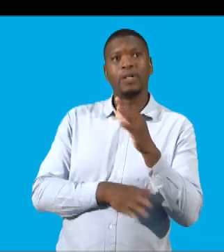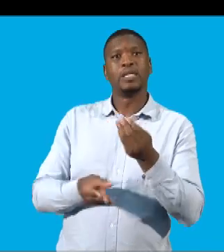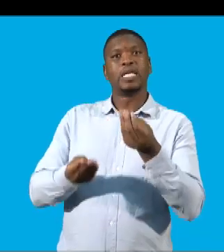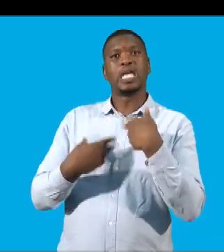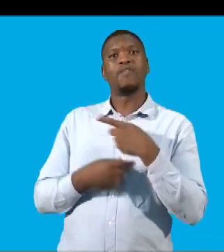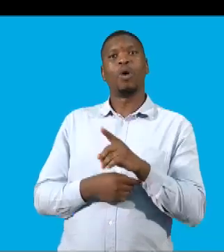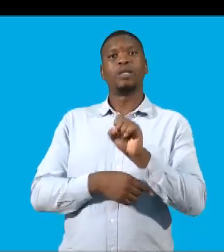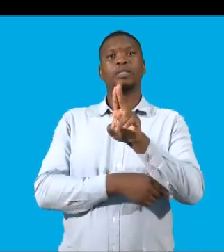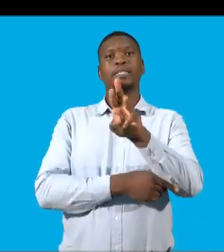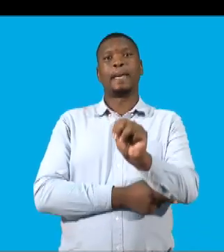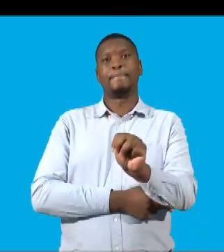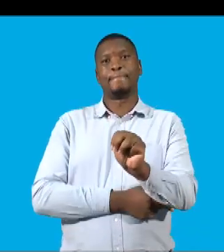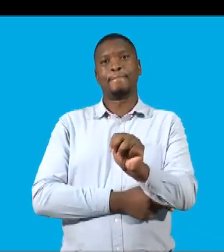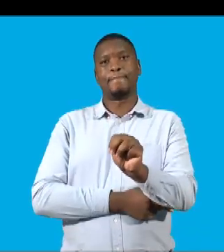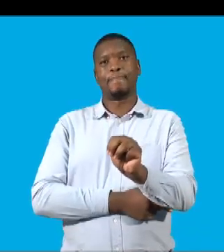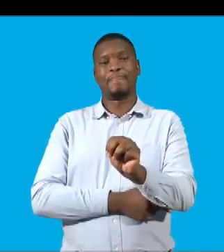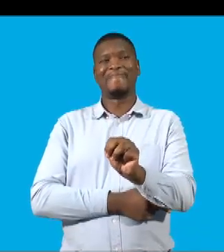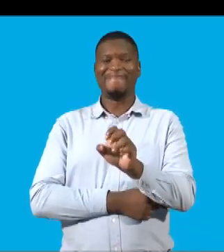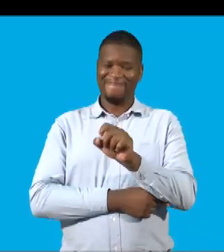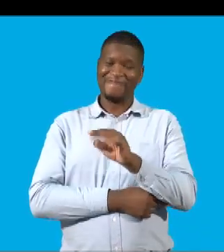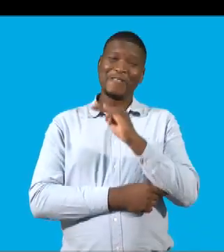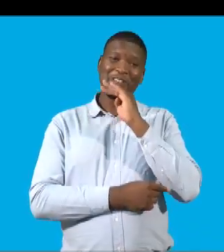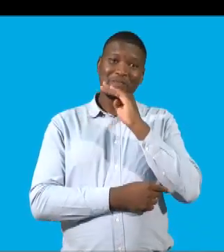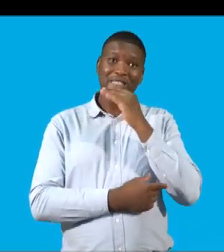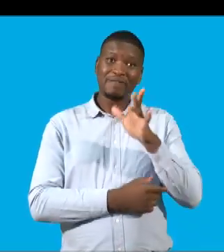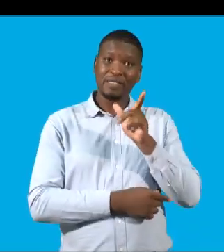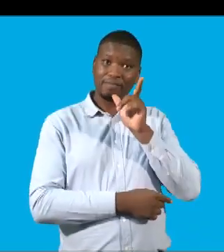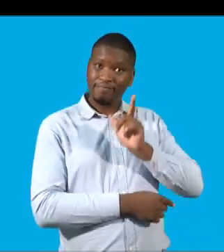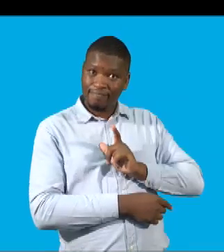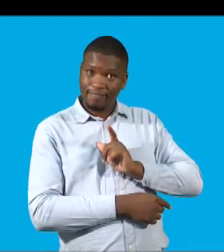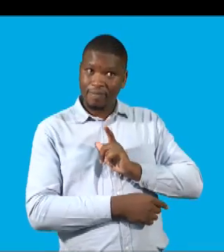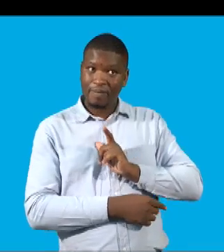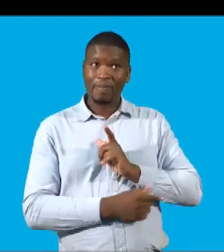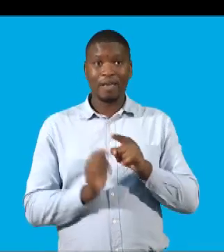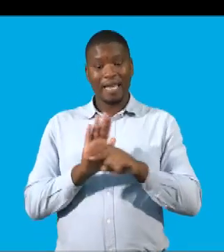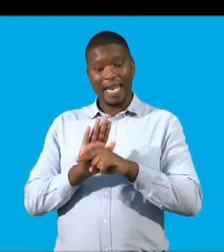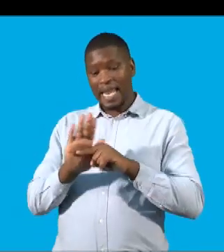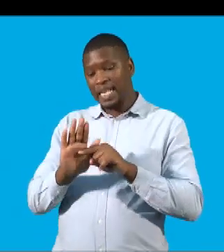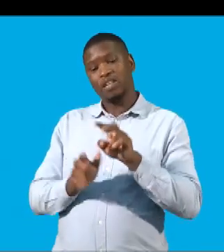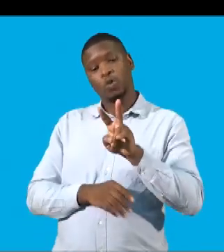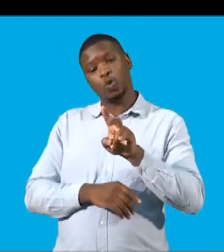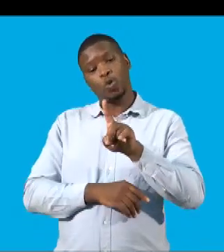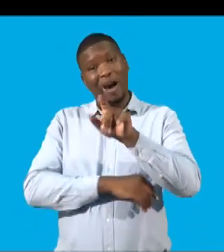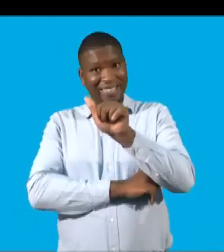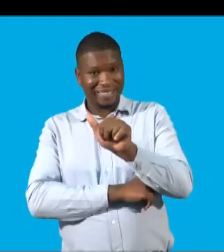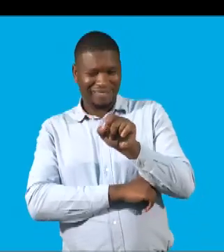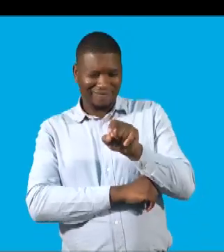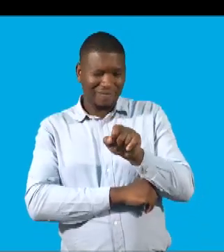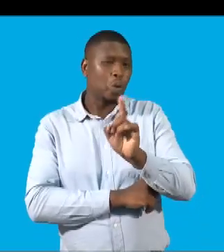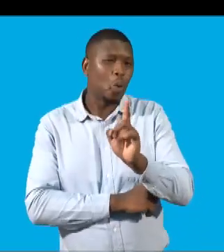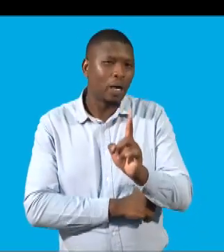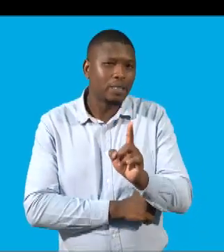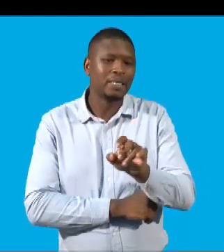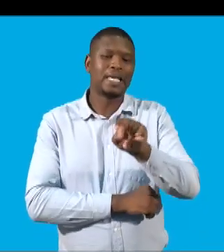the sum of this series. So we are being told that negative